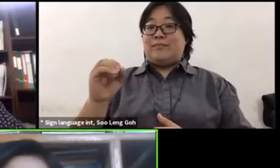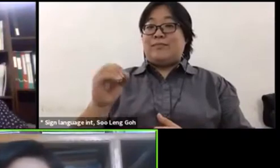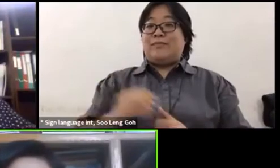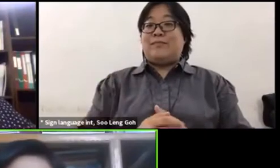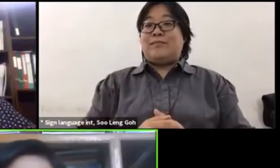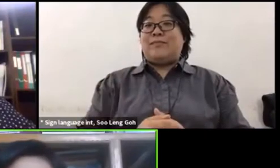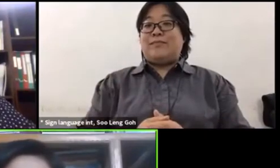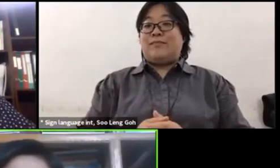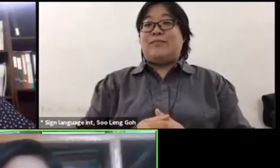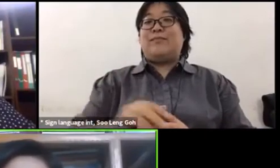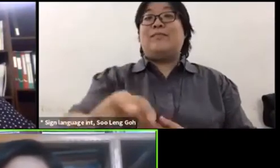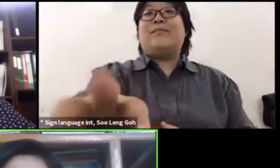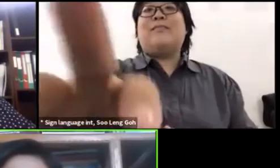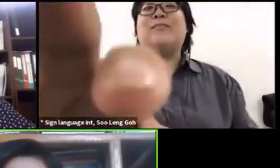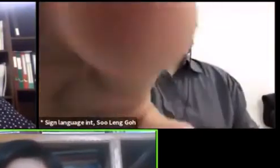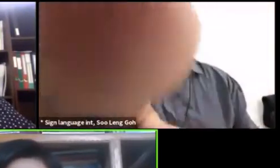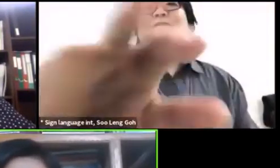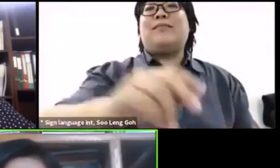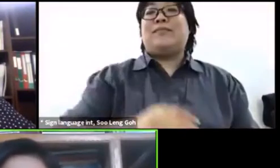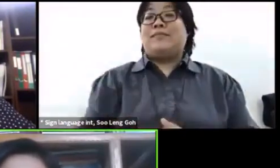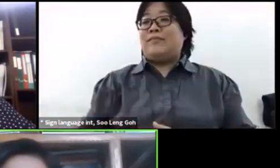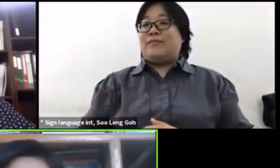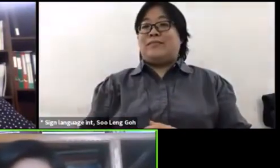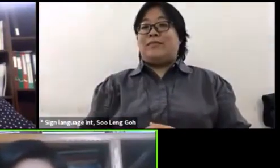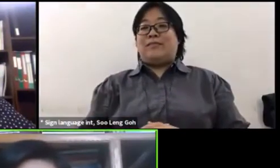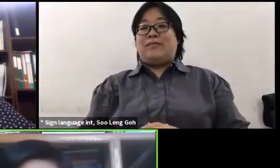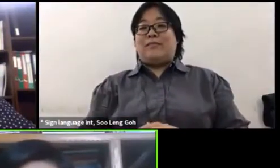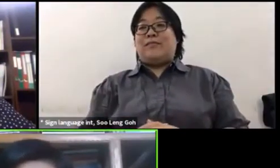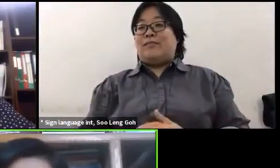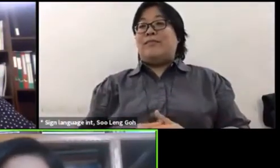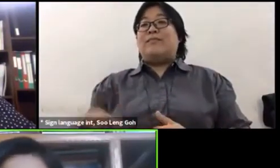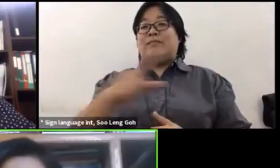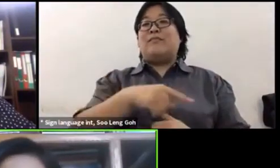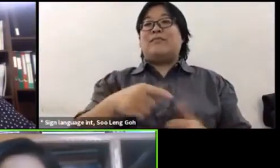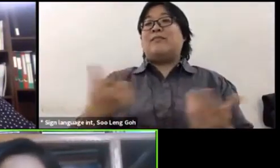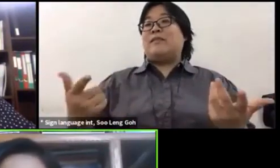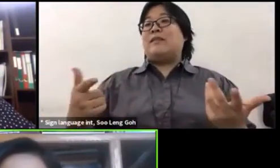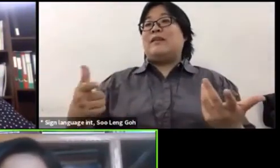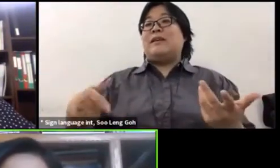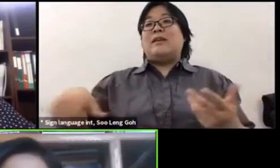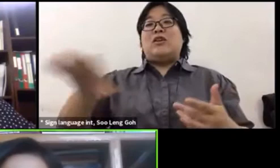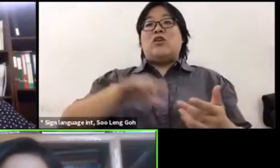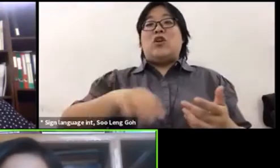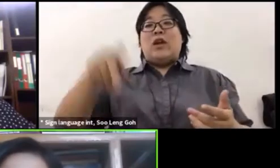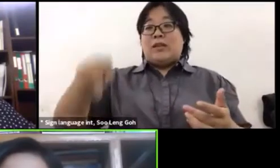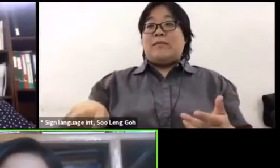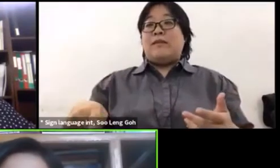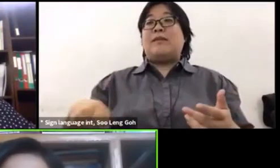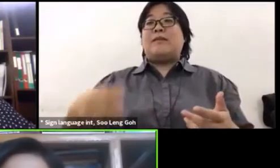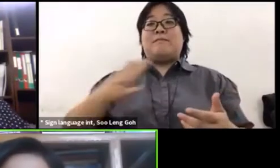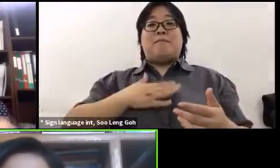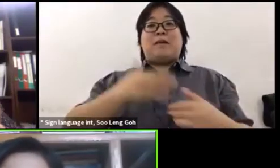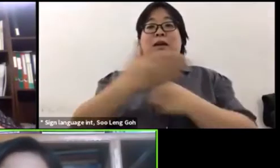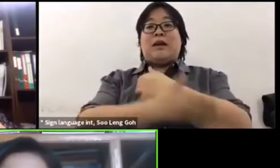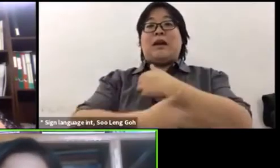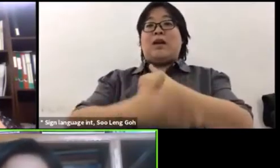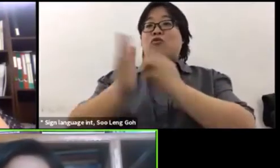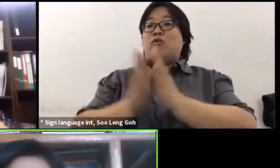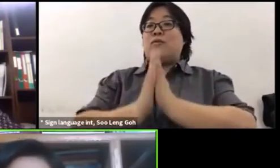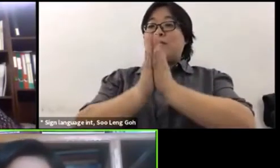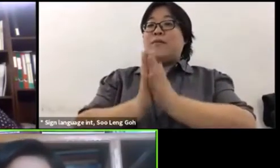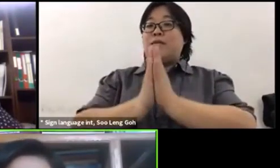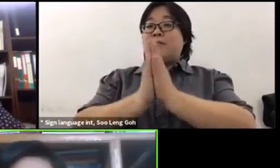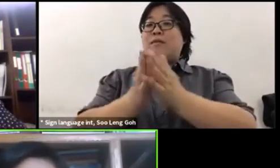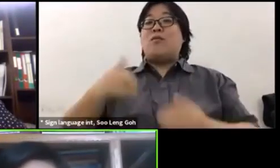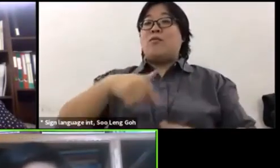So there's a 619 million of people with disability in Asia Pacific. So in my country, Myanmar, we